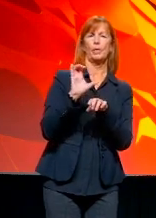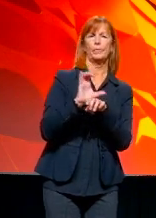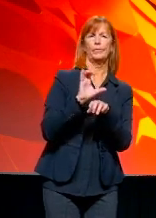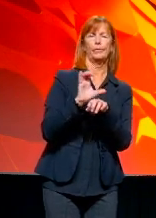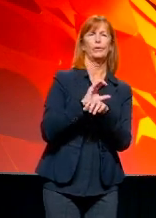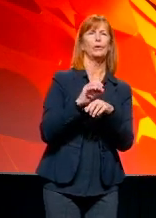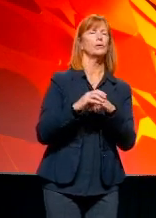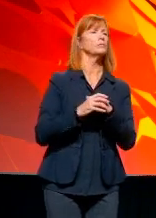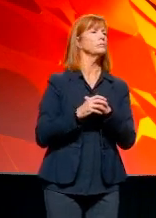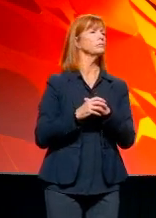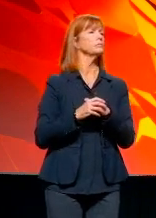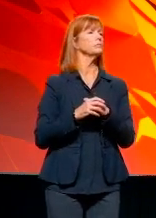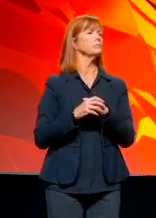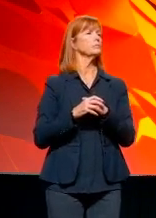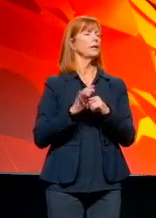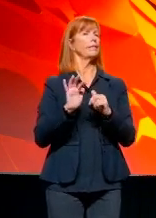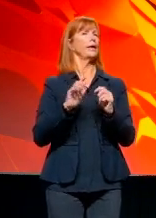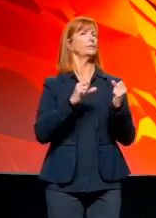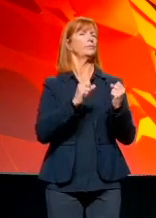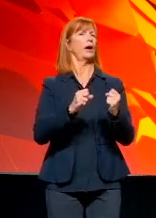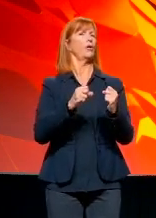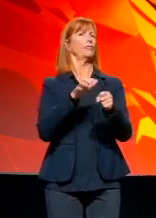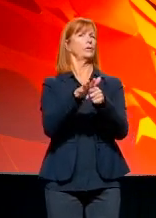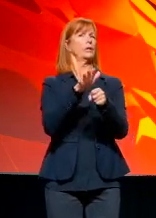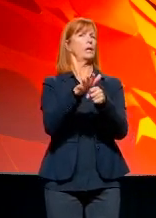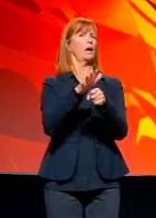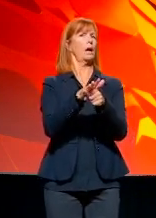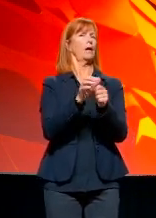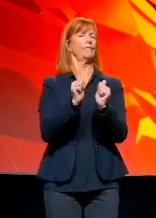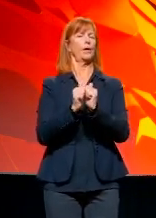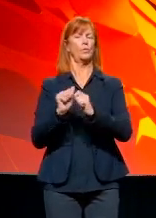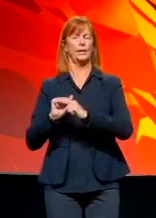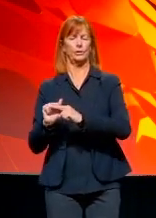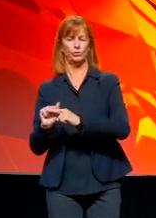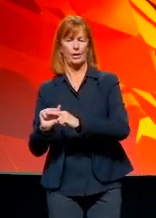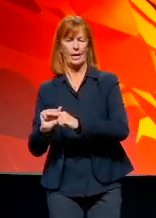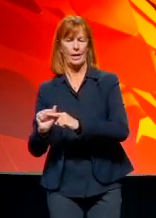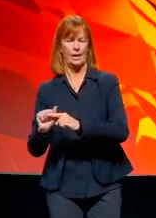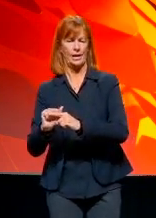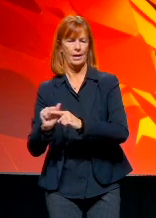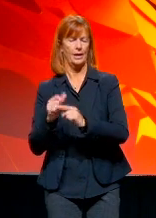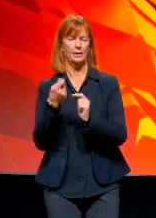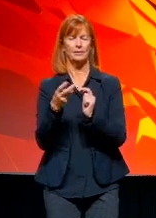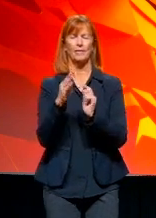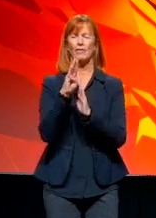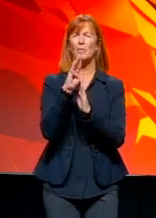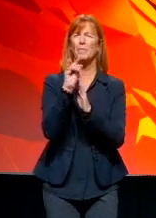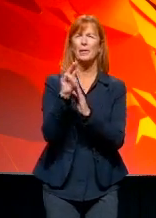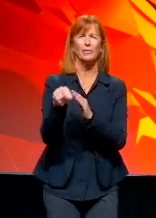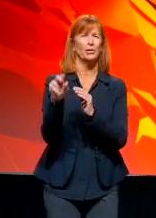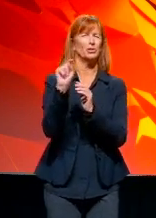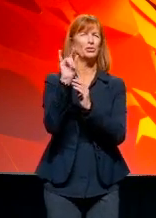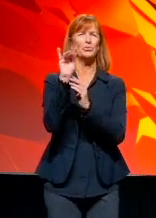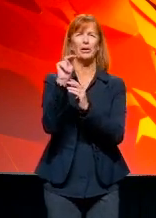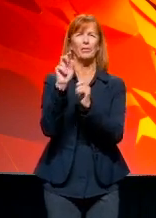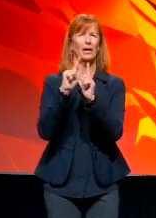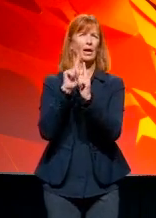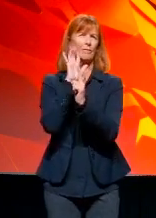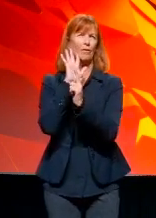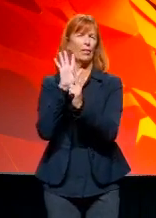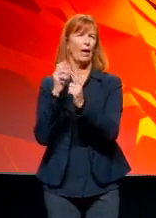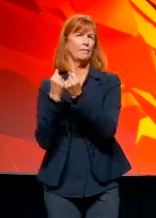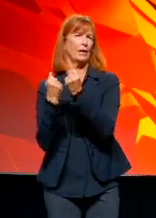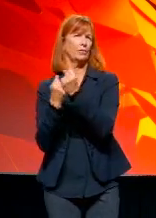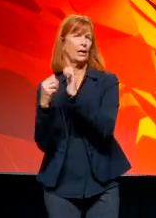machine that's powerful enough to allow us to train that kind of a billion or even trillion parameter foundation models and